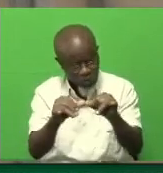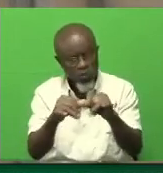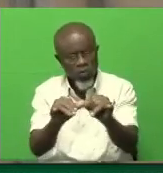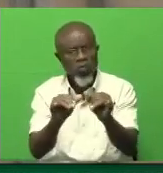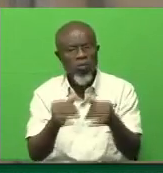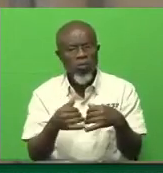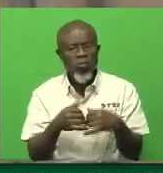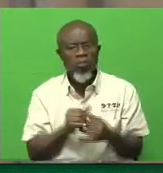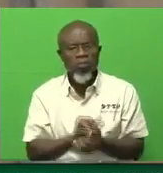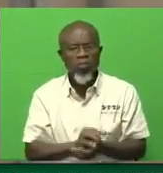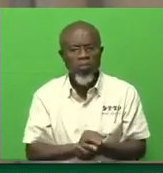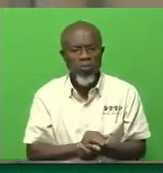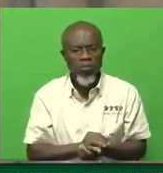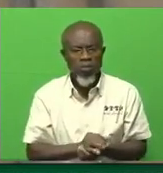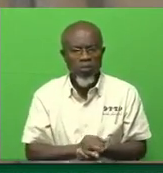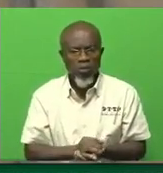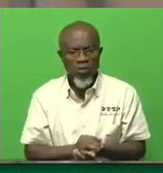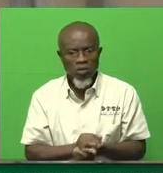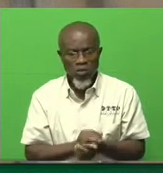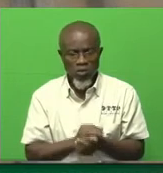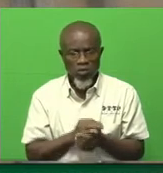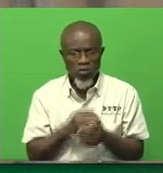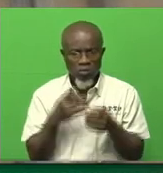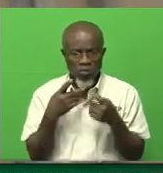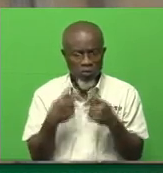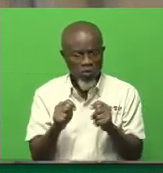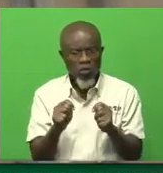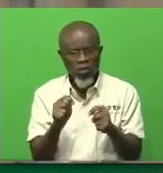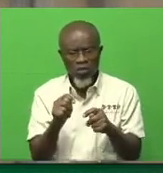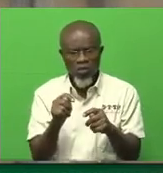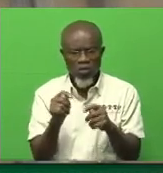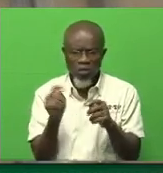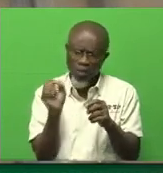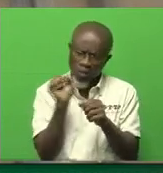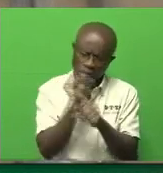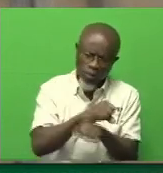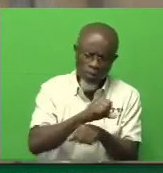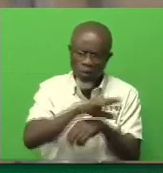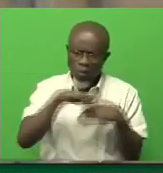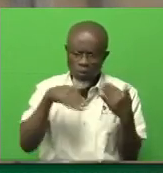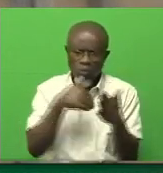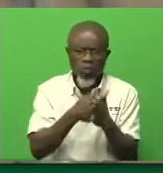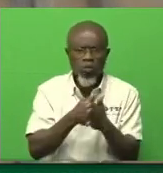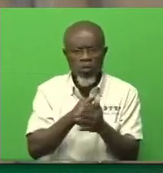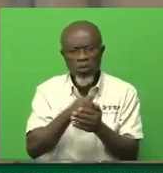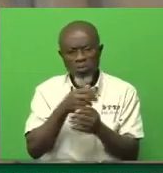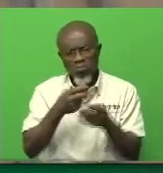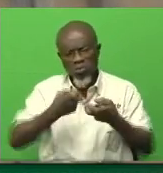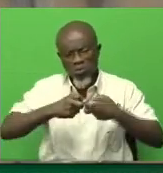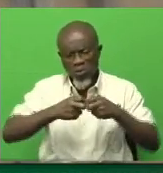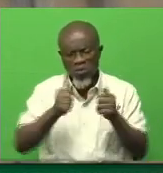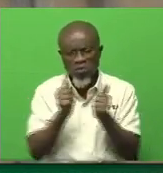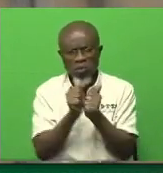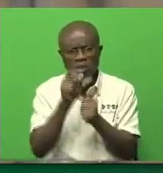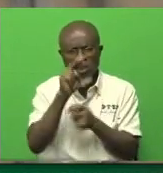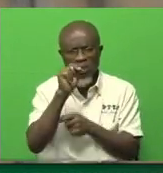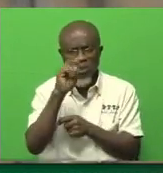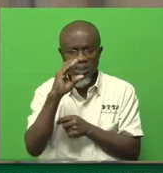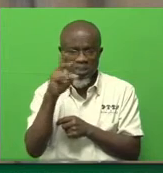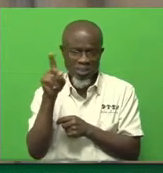tackling all the issues of ncds as far as we possibly can could